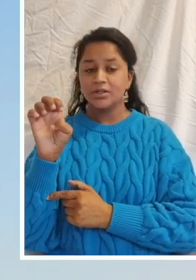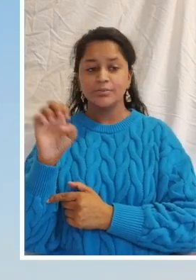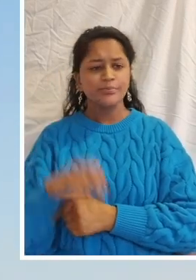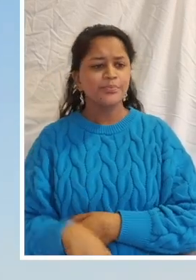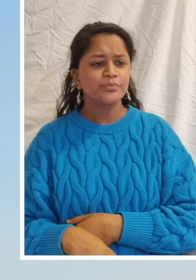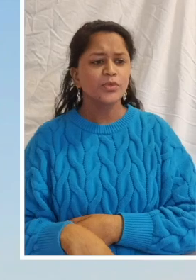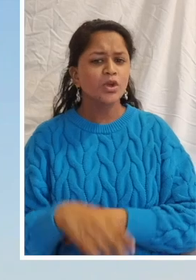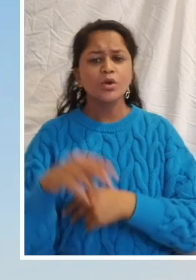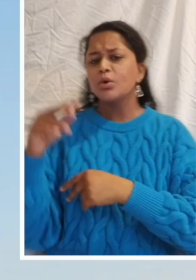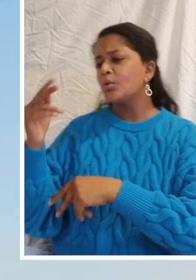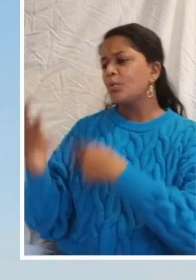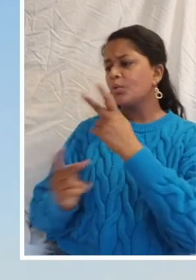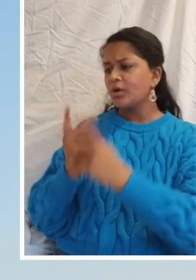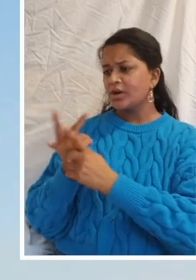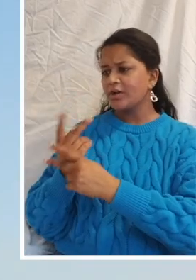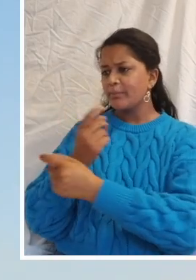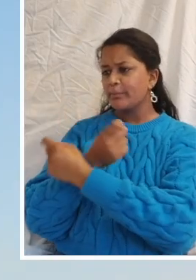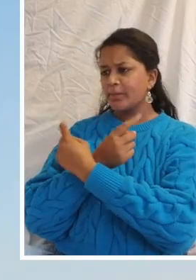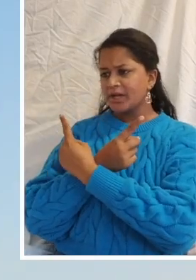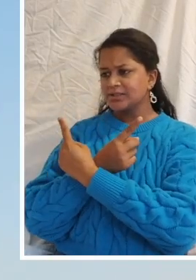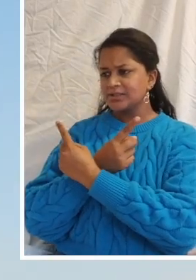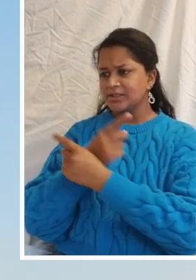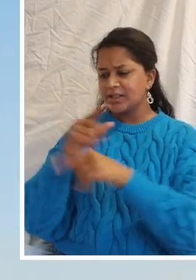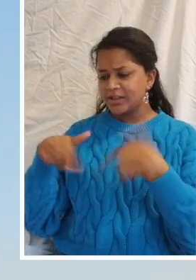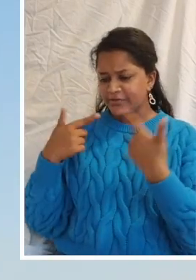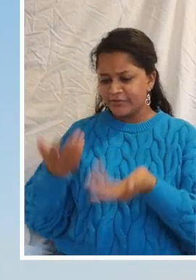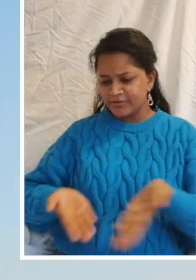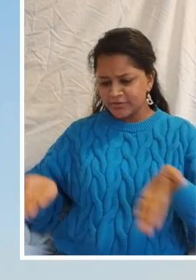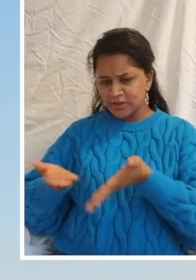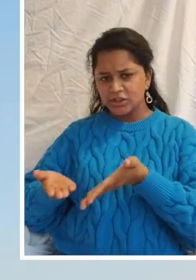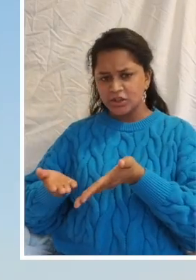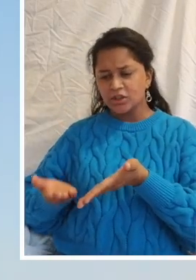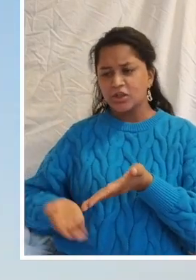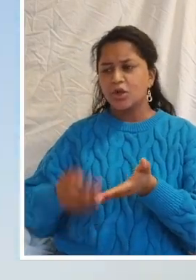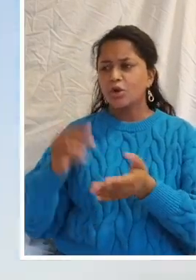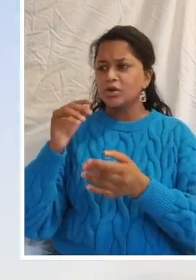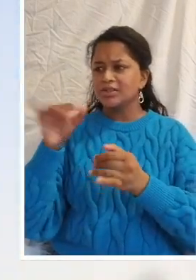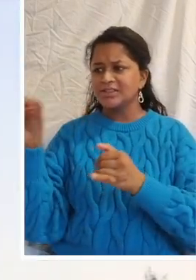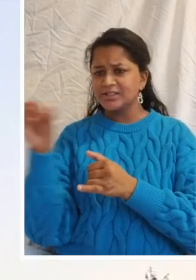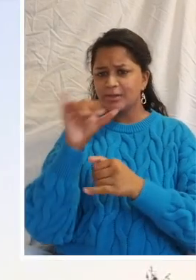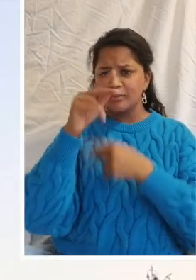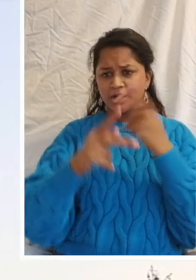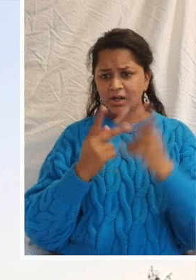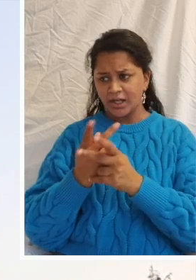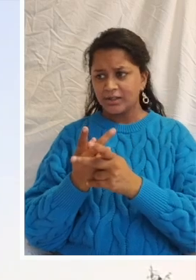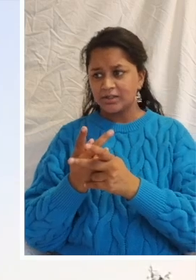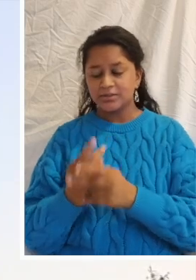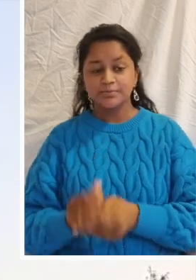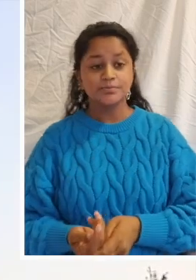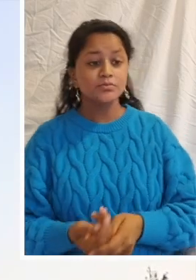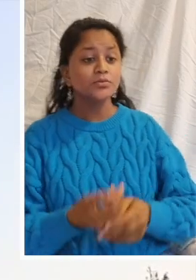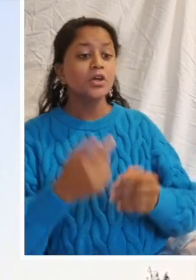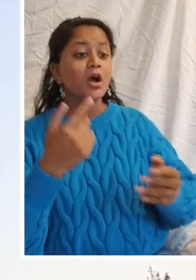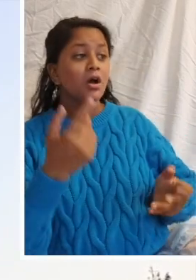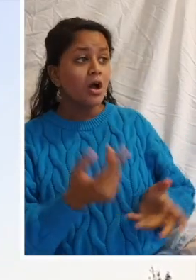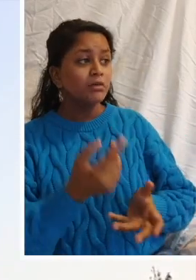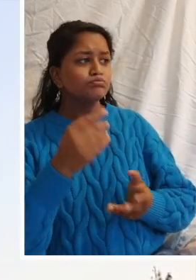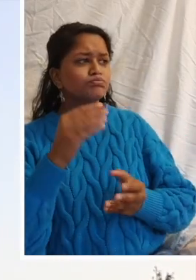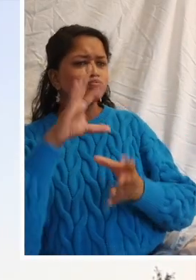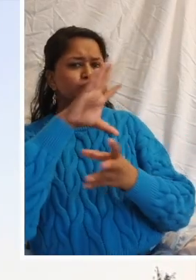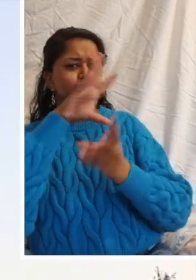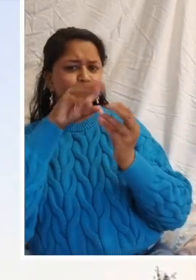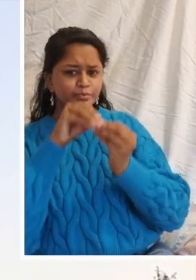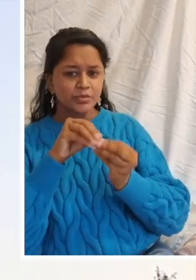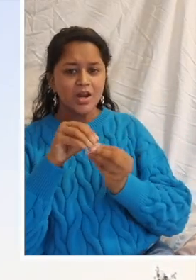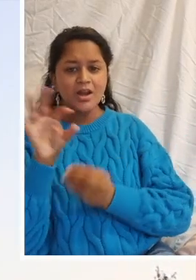DOE, and Mr. Josh, who is a research assistant for the DOE. So, what type of bats live in Cayman,